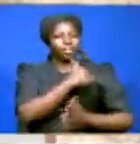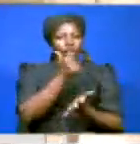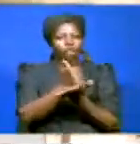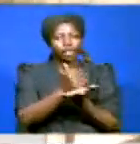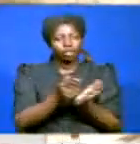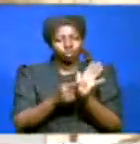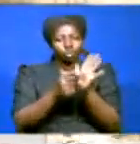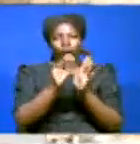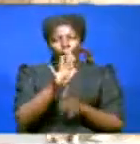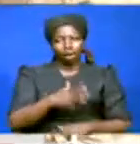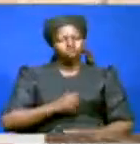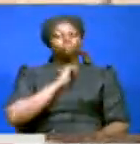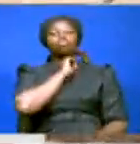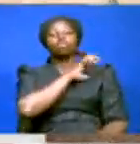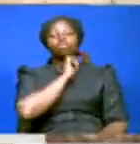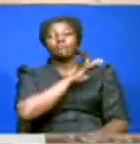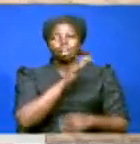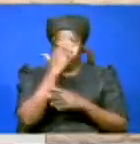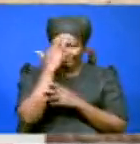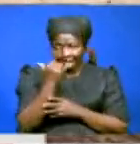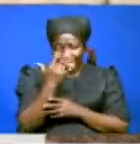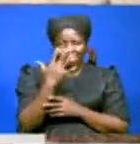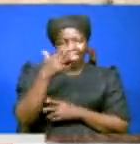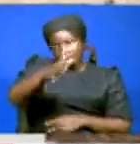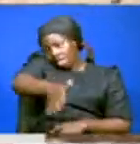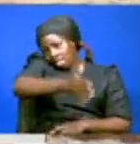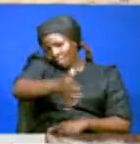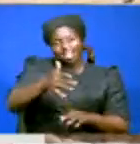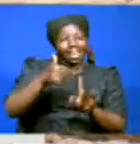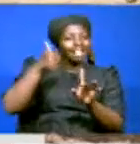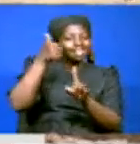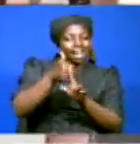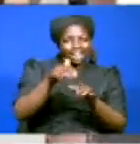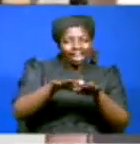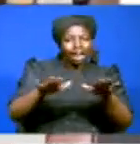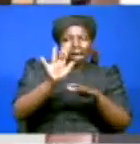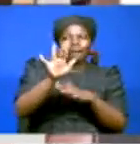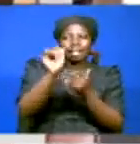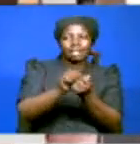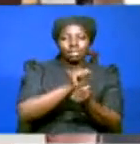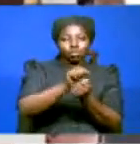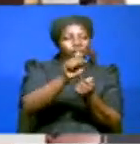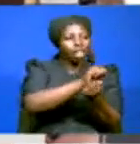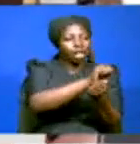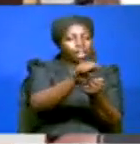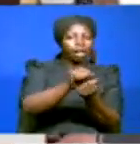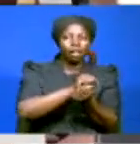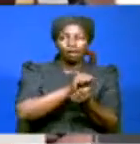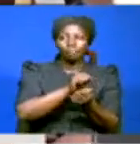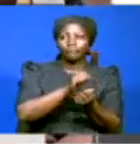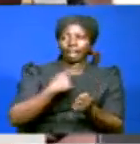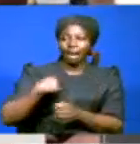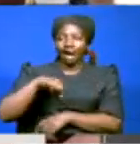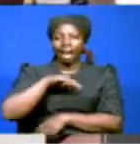herd of elephants invaded their farms, leaving behind a trail of destruction. Tunalia kwa sababu